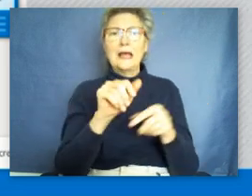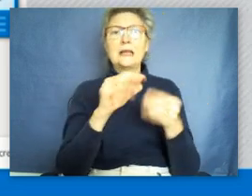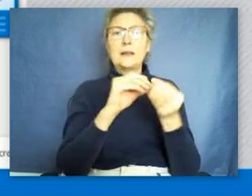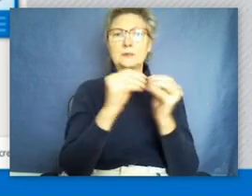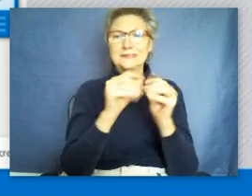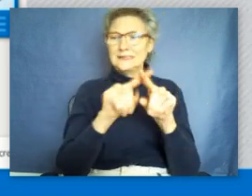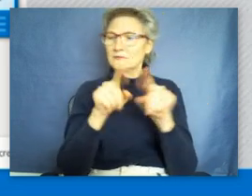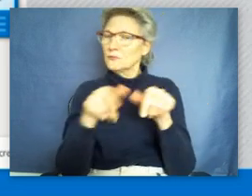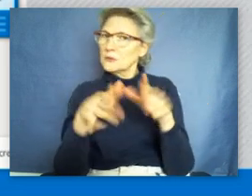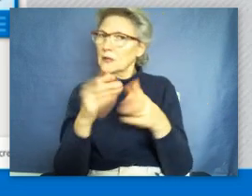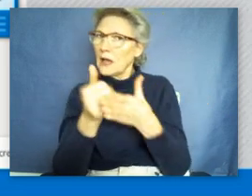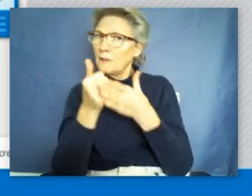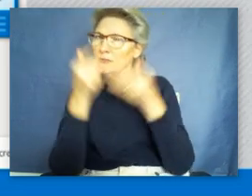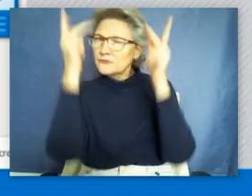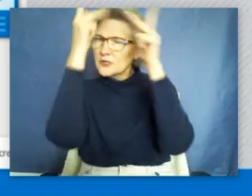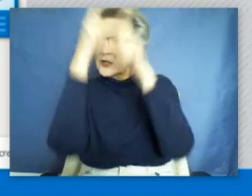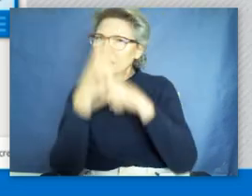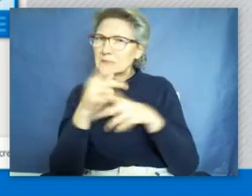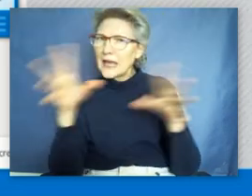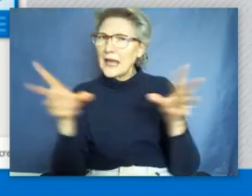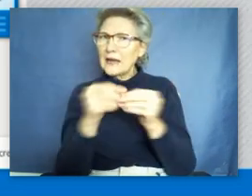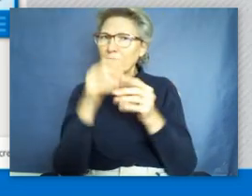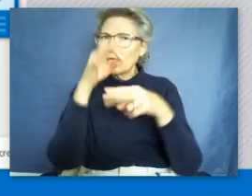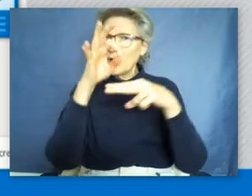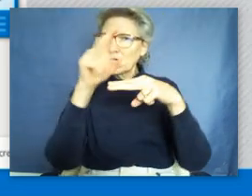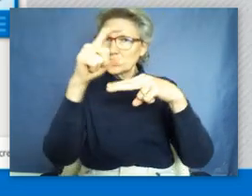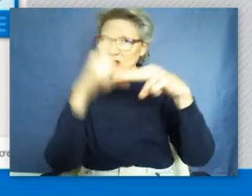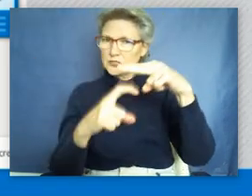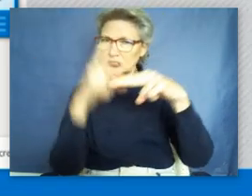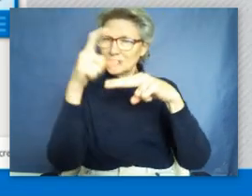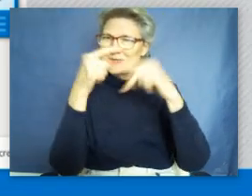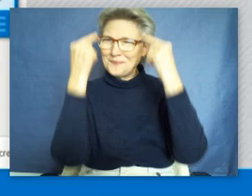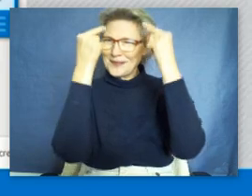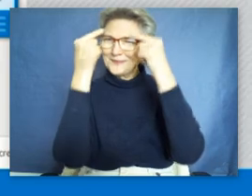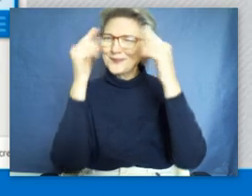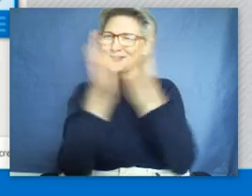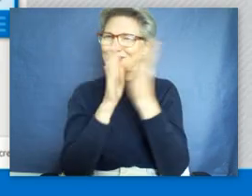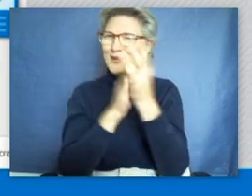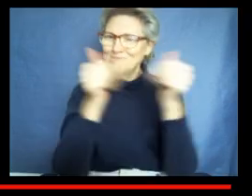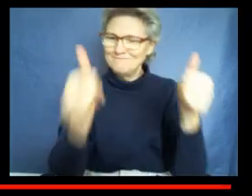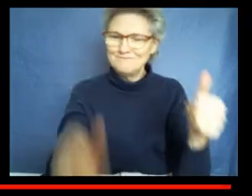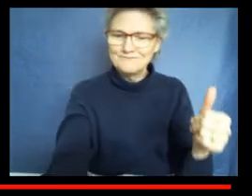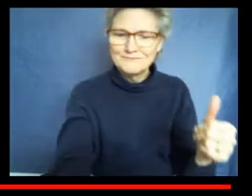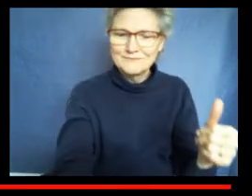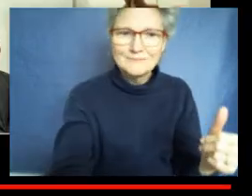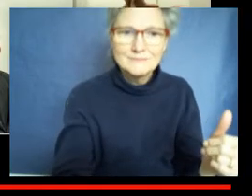to solve our adding of fractions mentally. Great job, mathematicians.